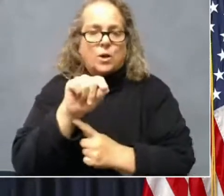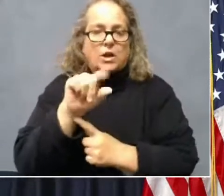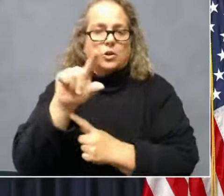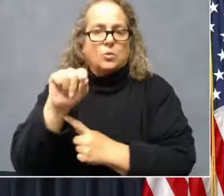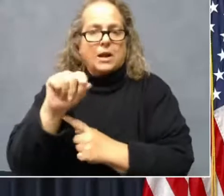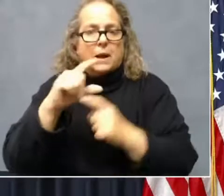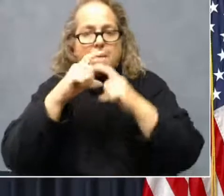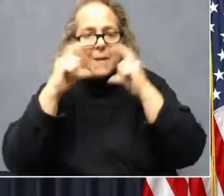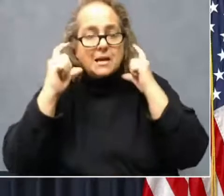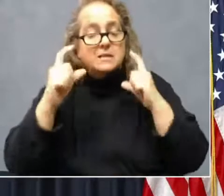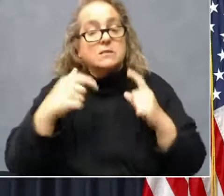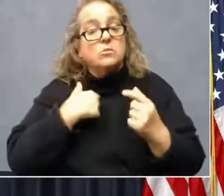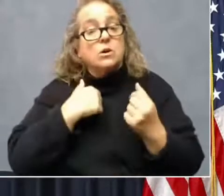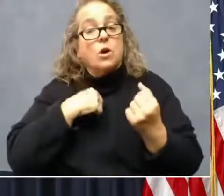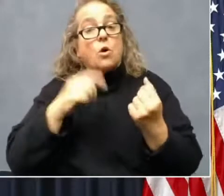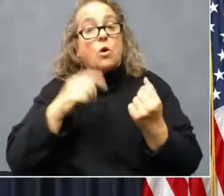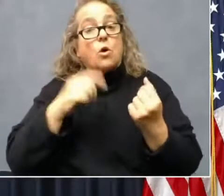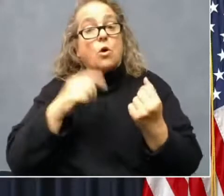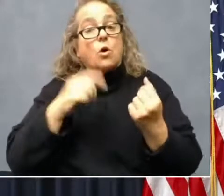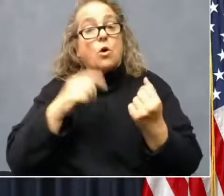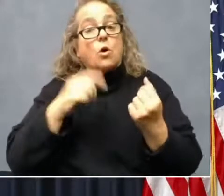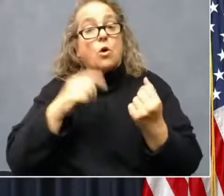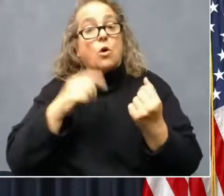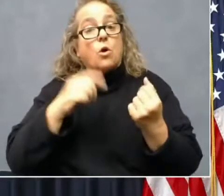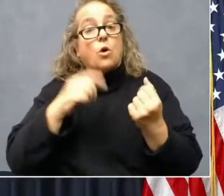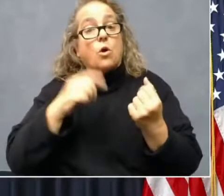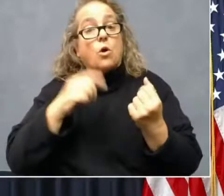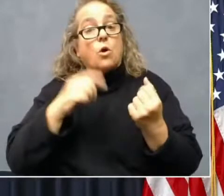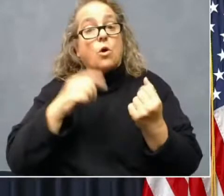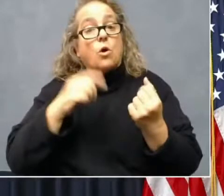states' healthcare groups and health providers.